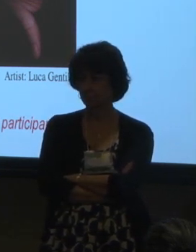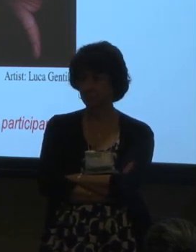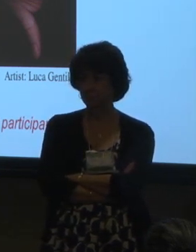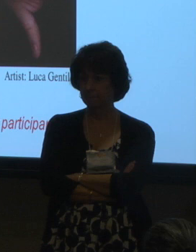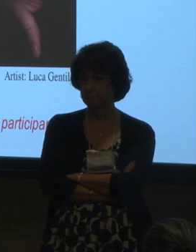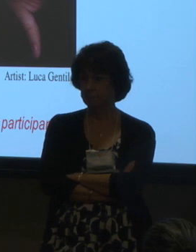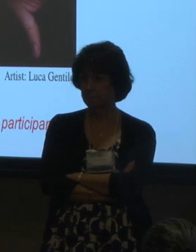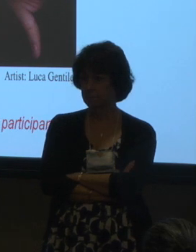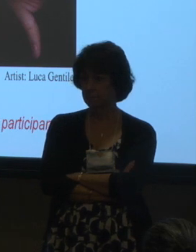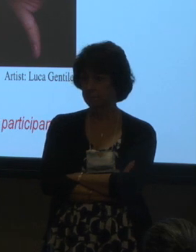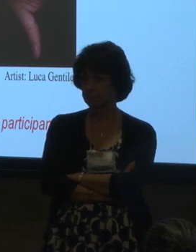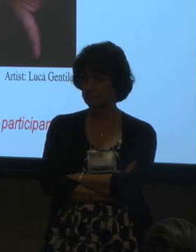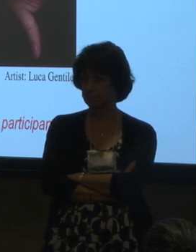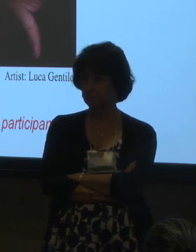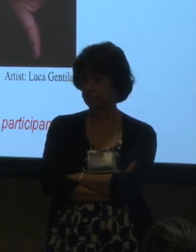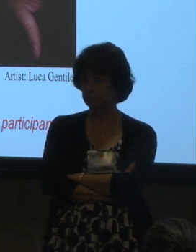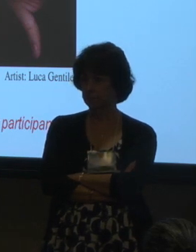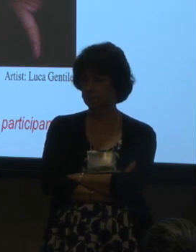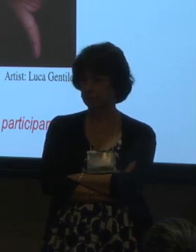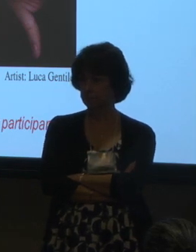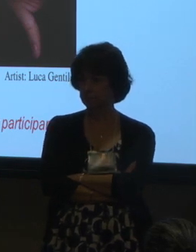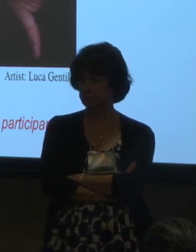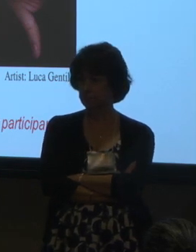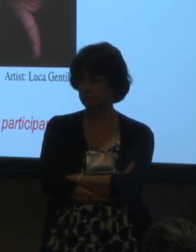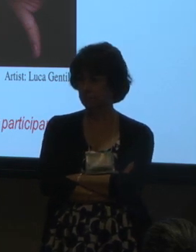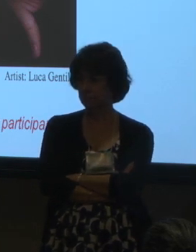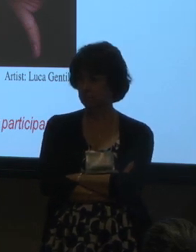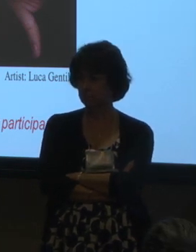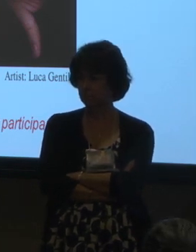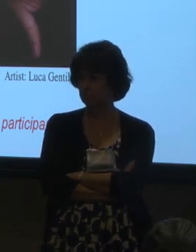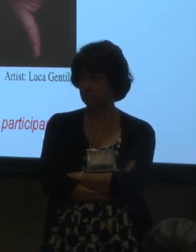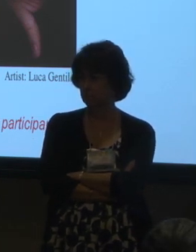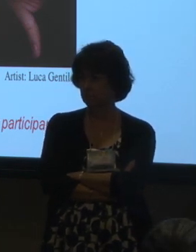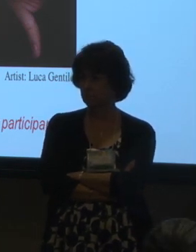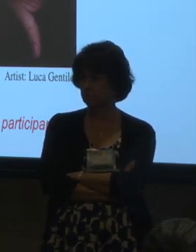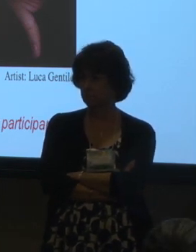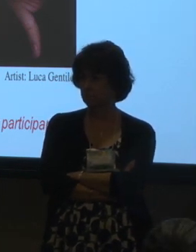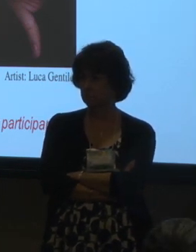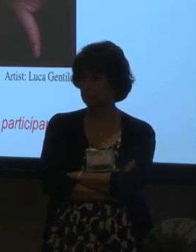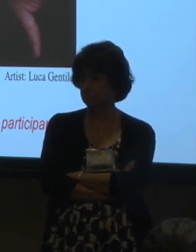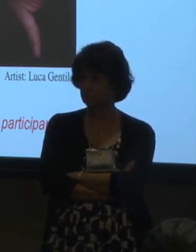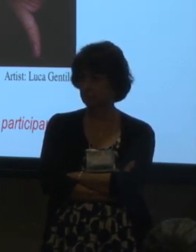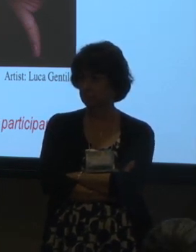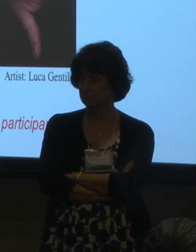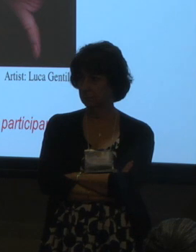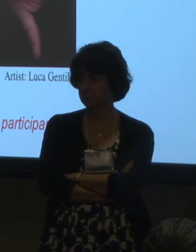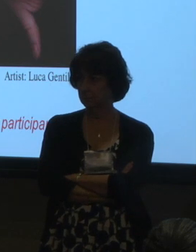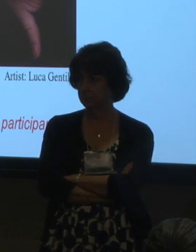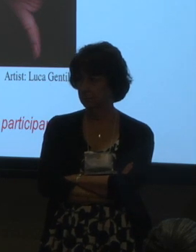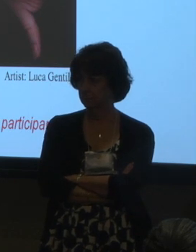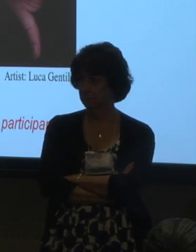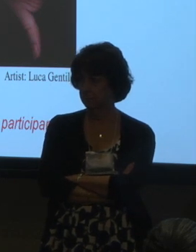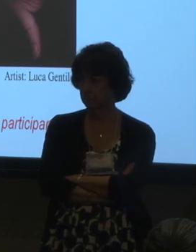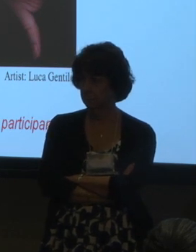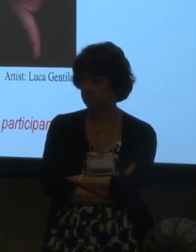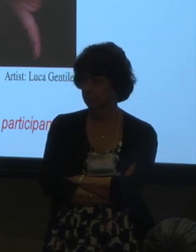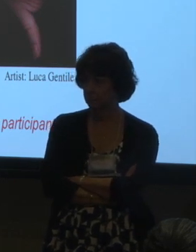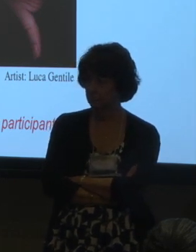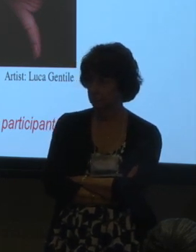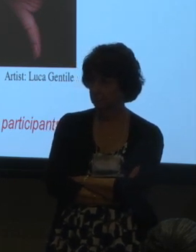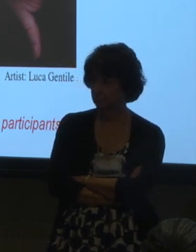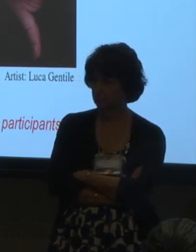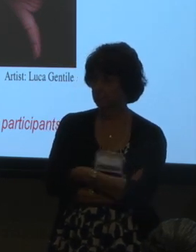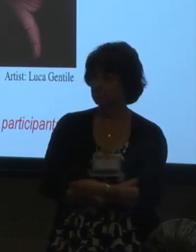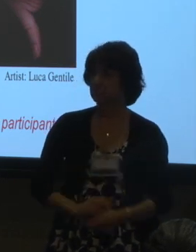now, but have you looked at the prediction work maybe to see if there's something strategic that even just monolinguals do that could be related